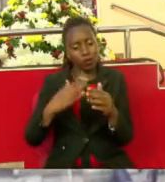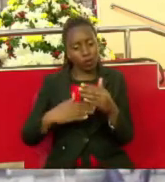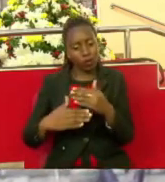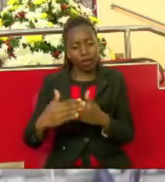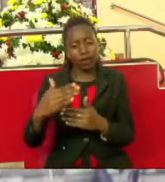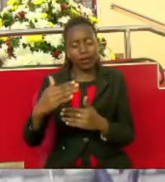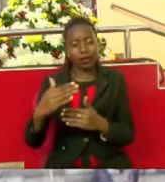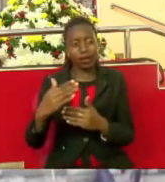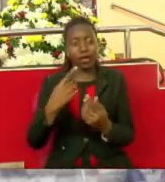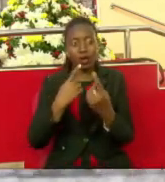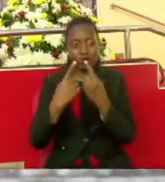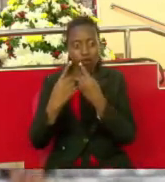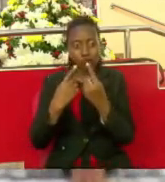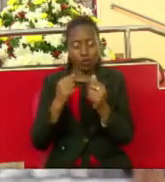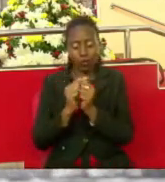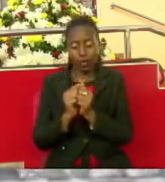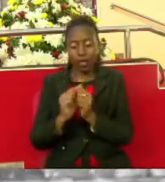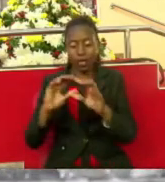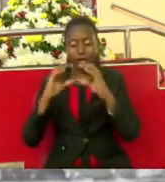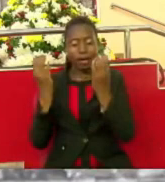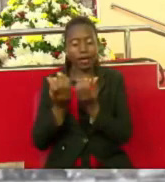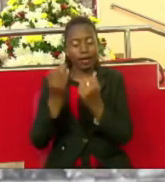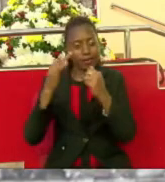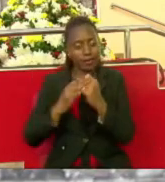class 8 child and tell them you can do it.